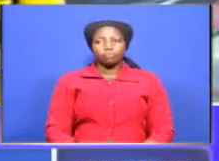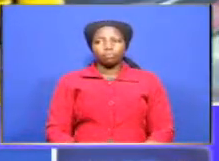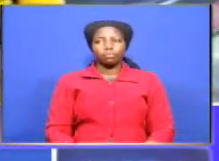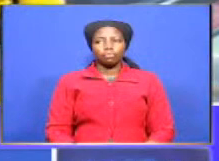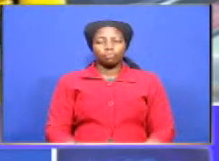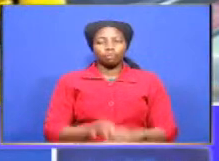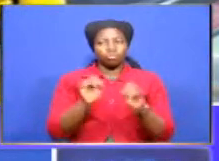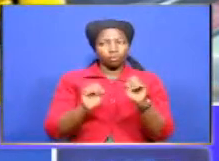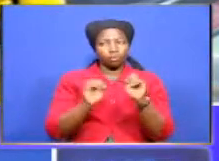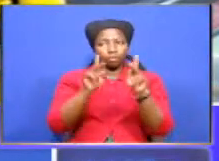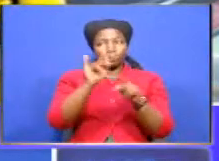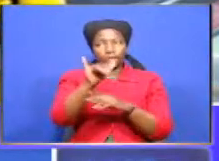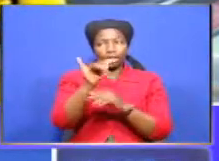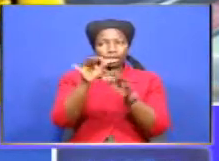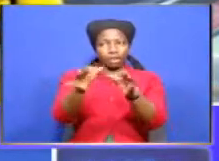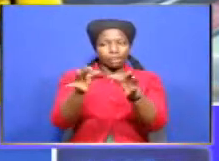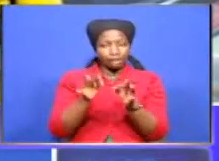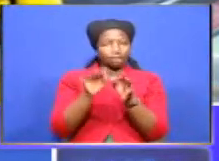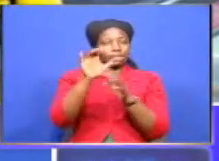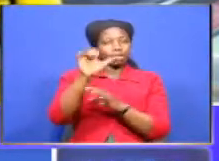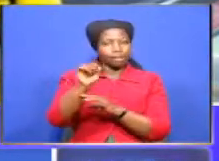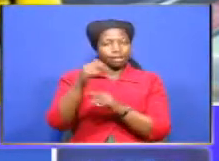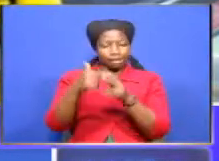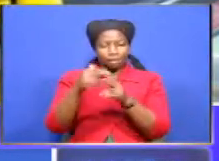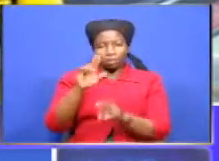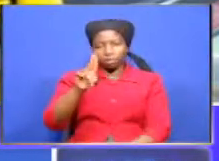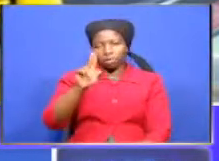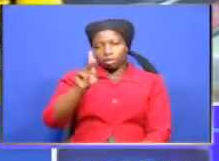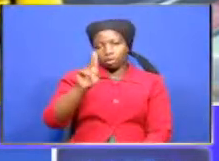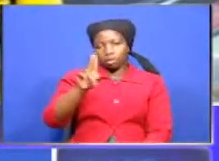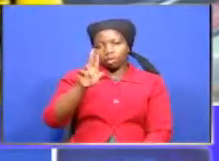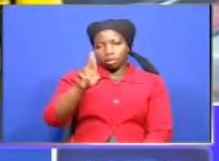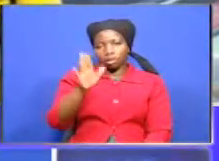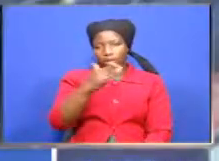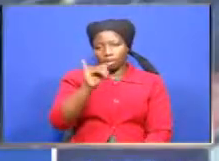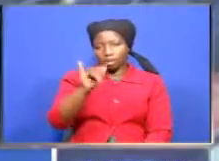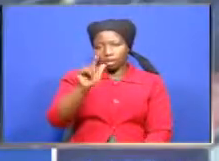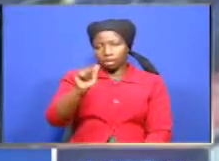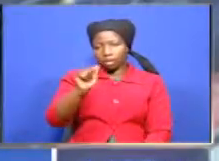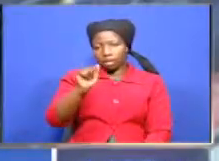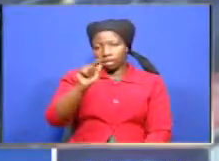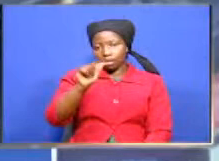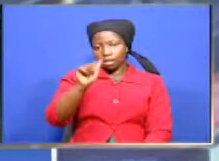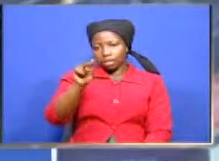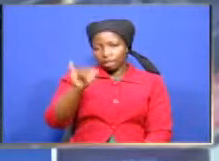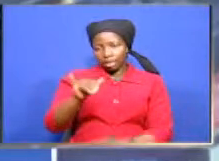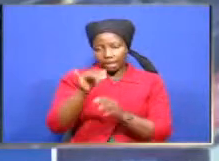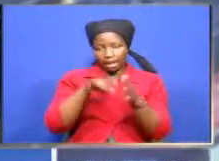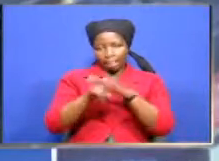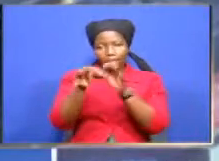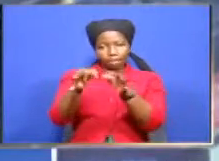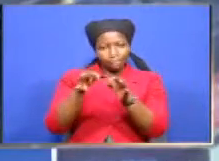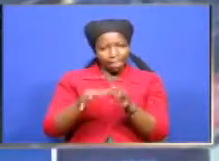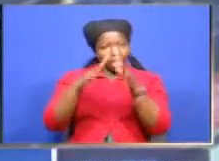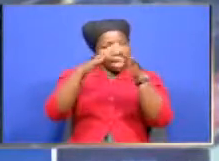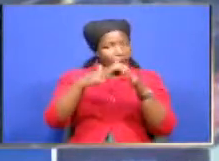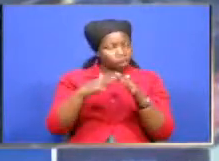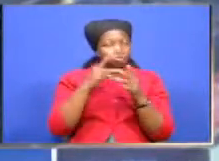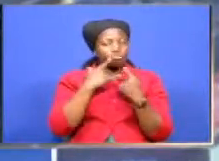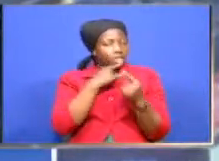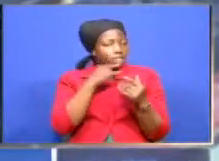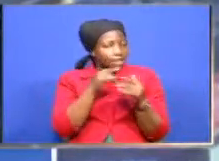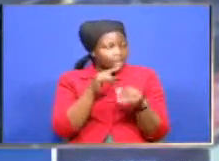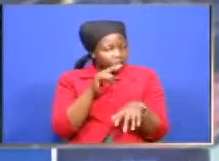All right, that is the Treasury CS, Ukuru Yetani, at the Treasury buildings, talking just moments after the